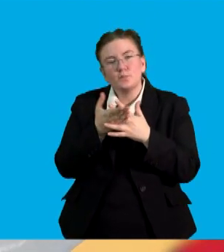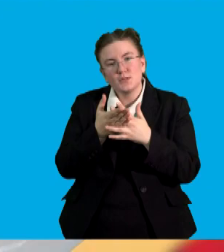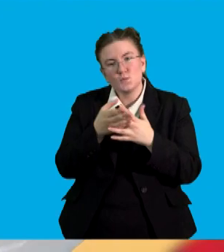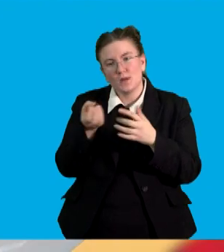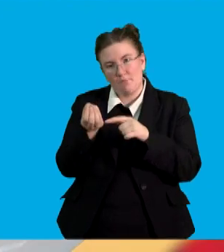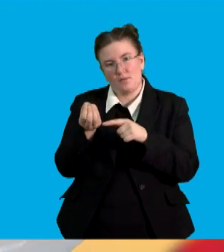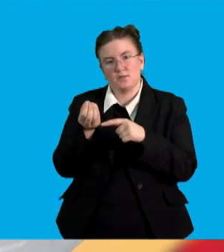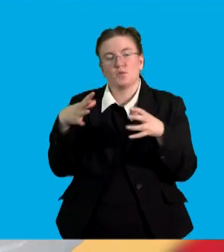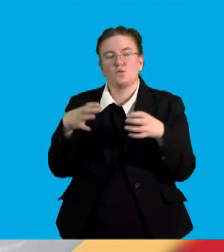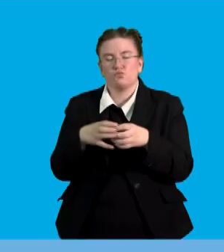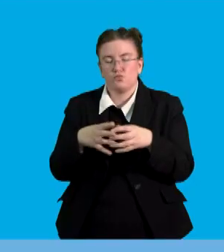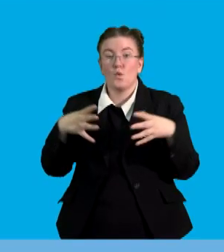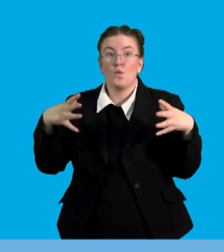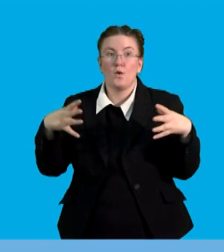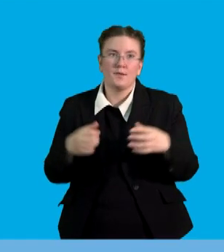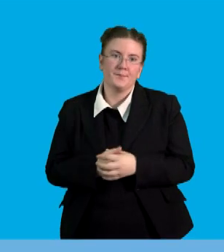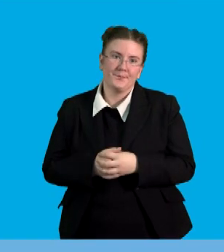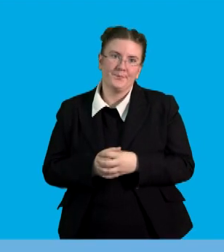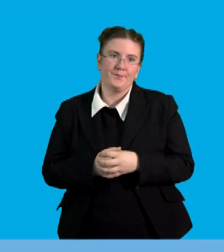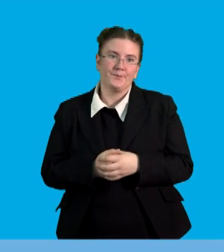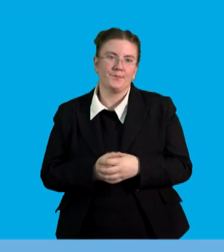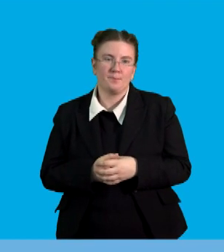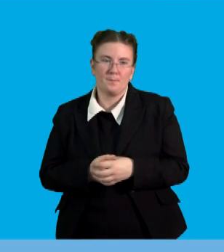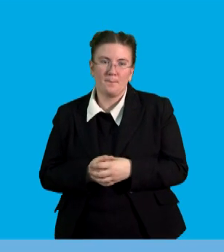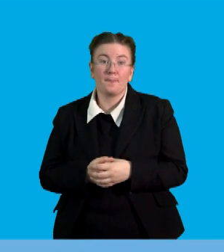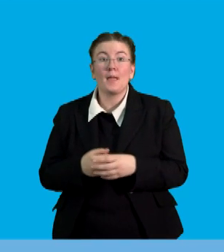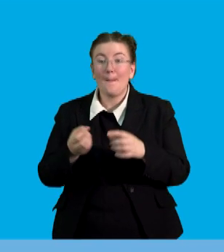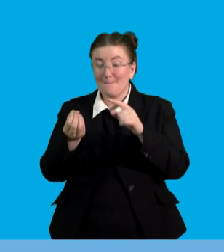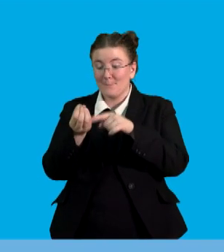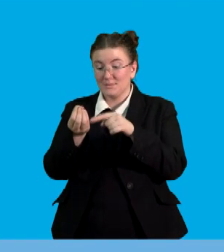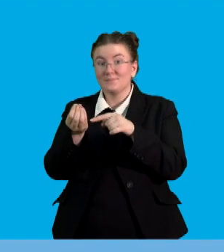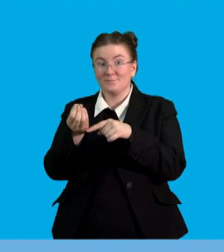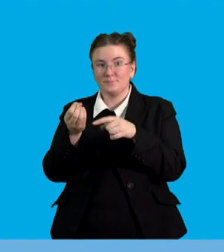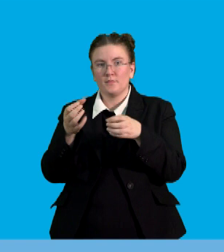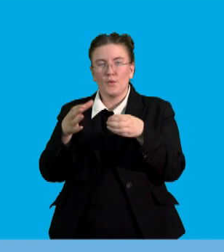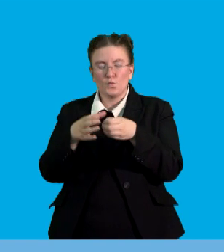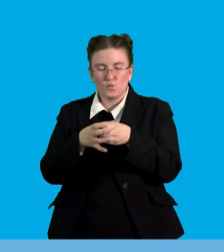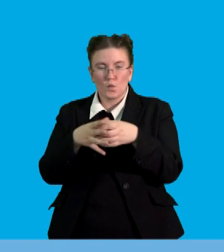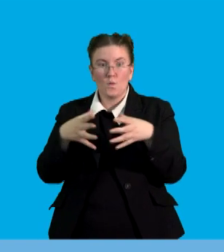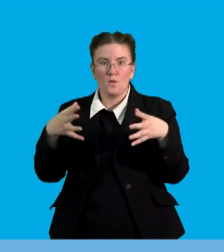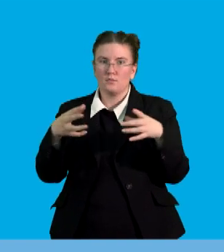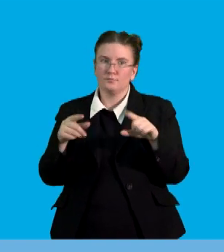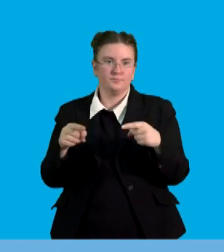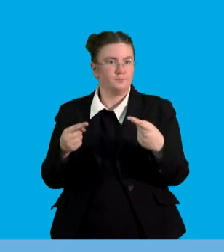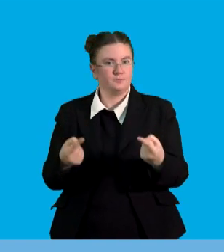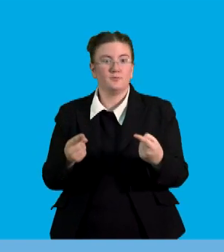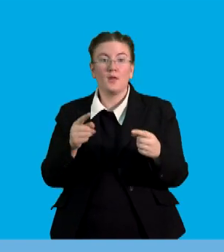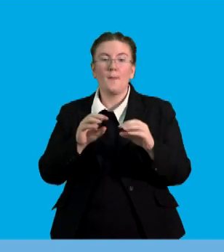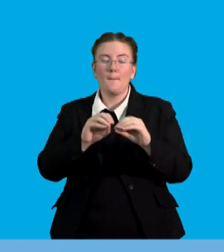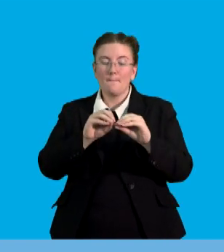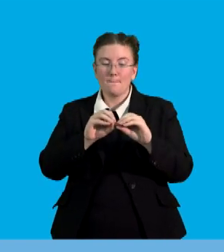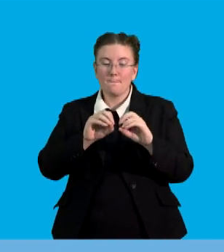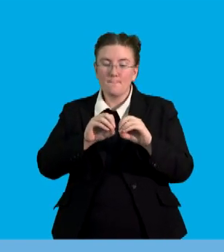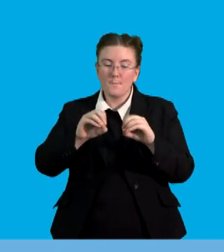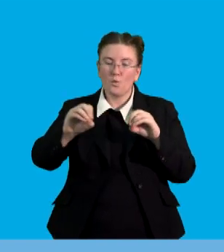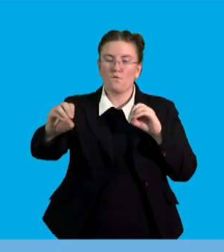gas particles. And then gas particles, or particles rather, they do not expand or compress. The particles, they either move